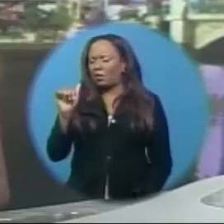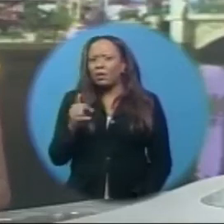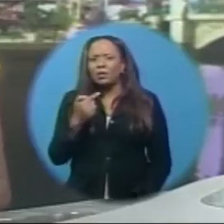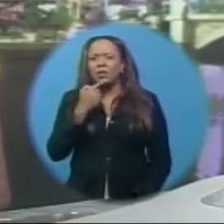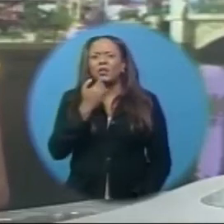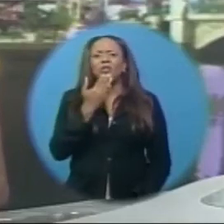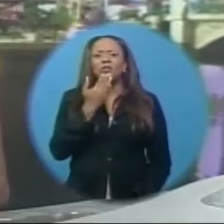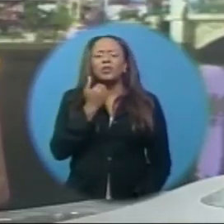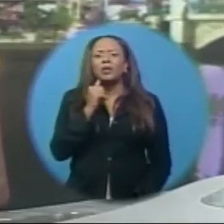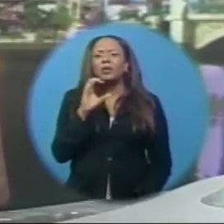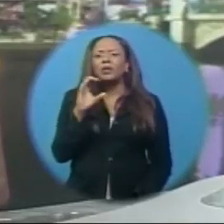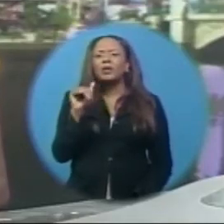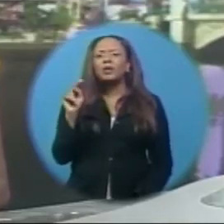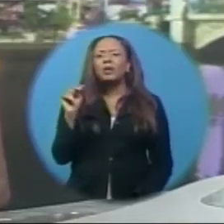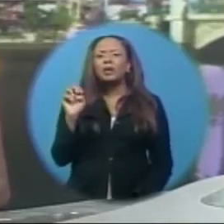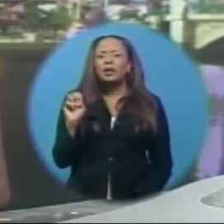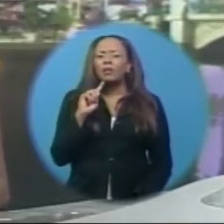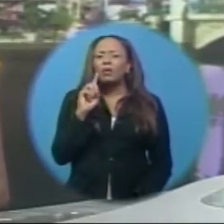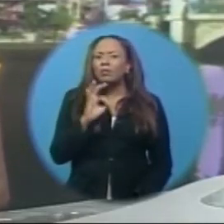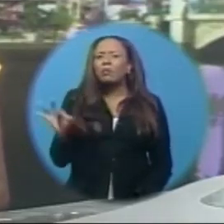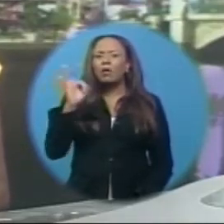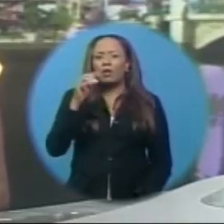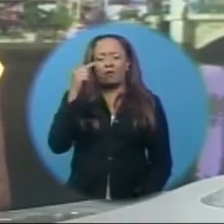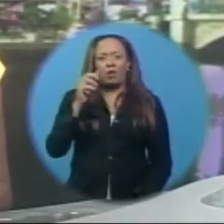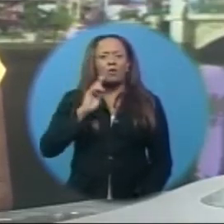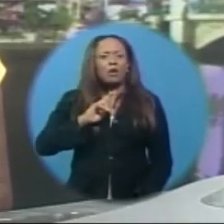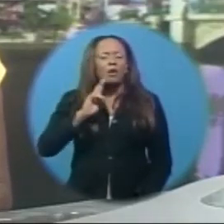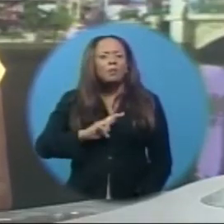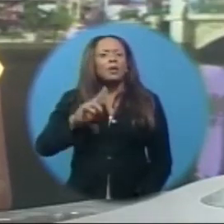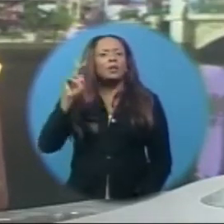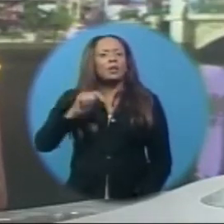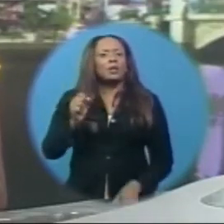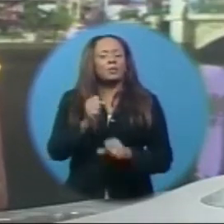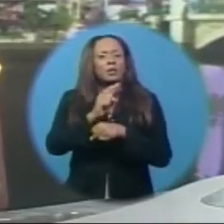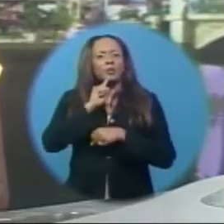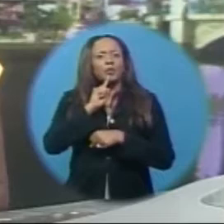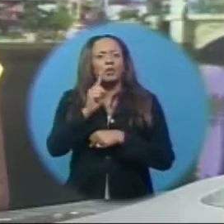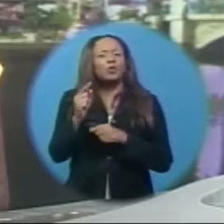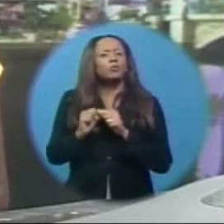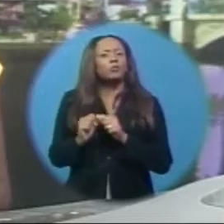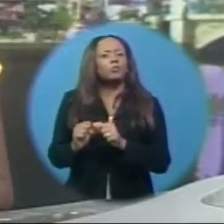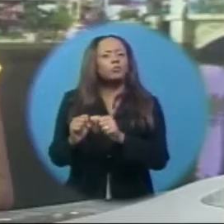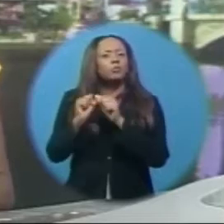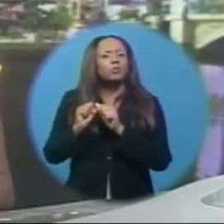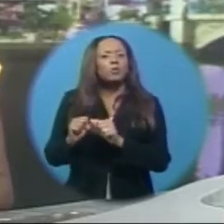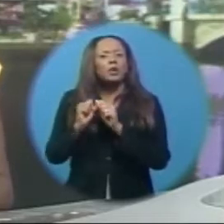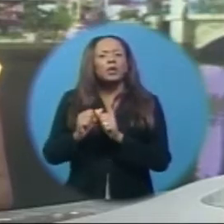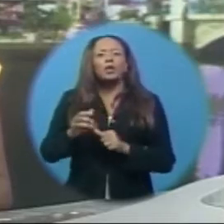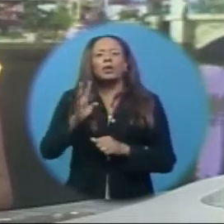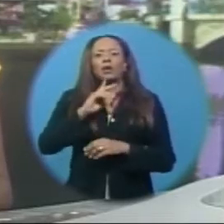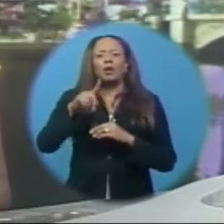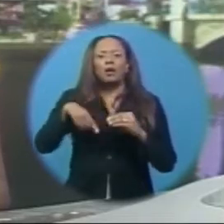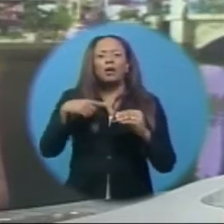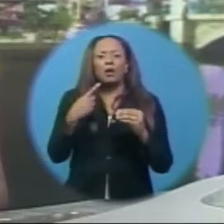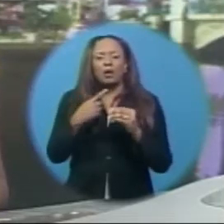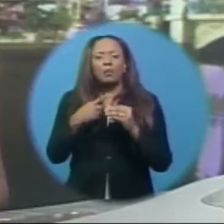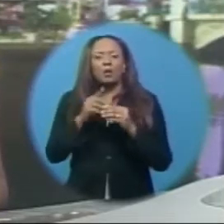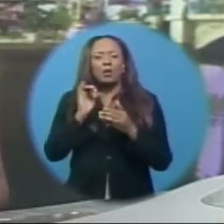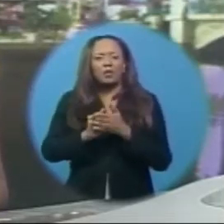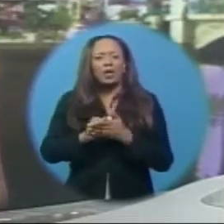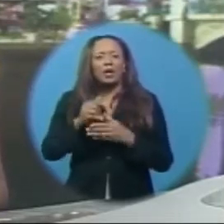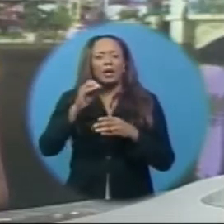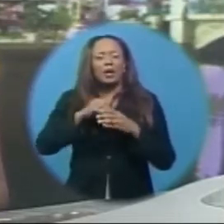rum industry and it is vital that the industry does not die. He was speaking during an event for Remy Cointreau shareholders